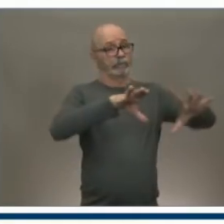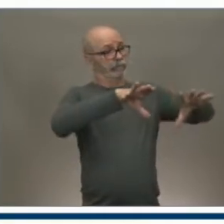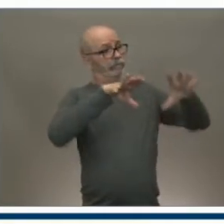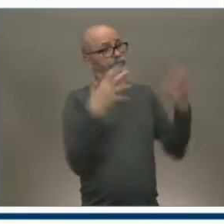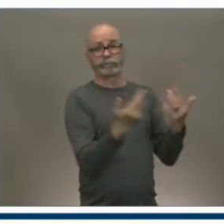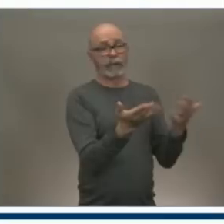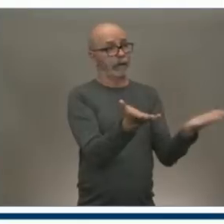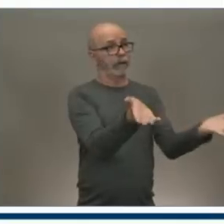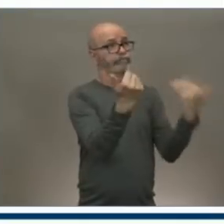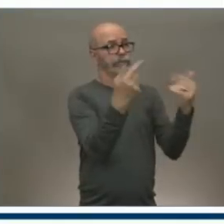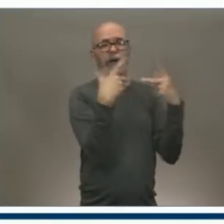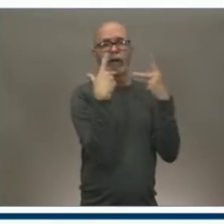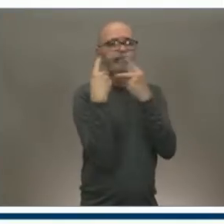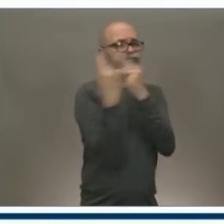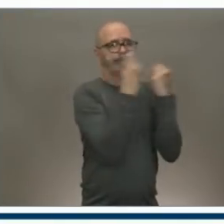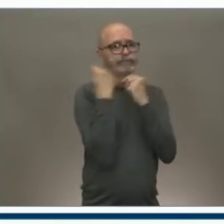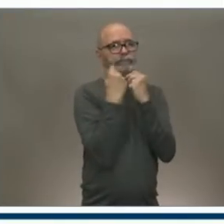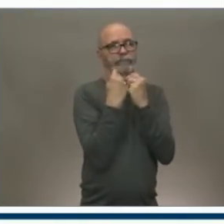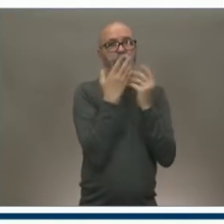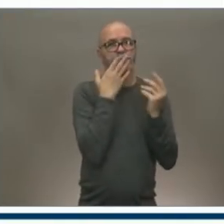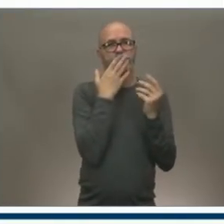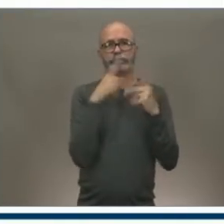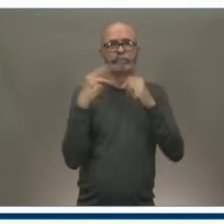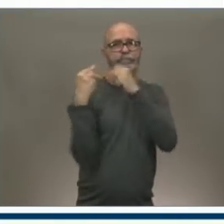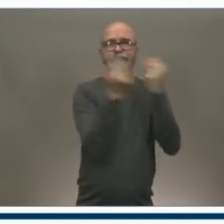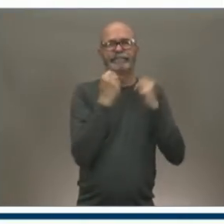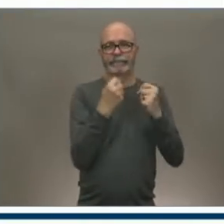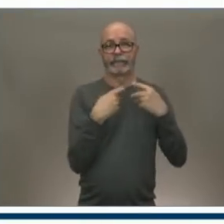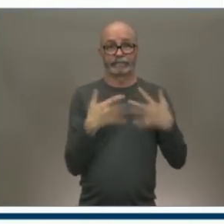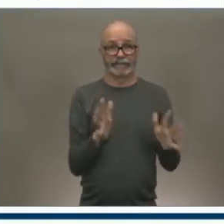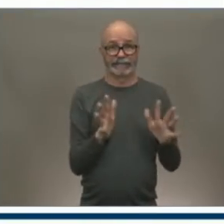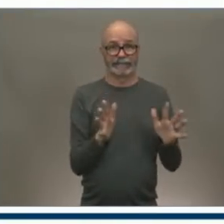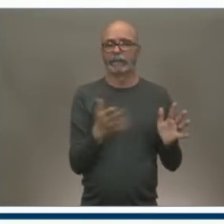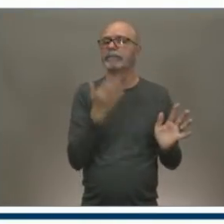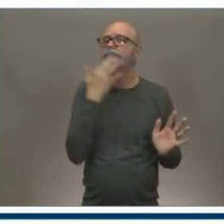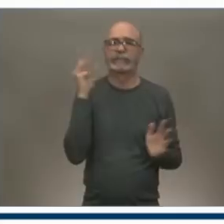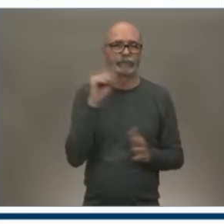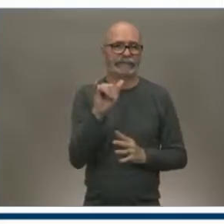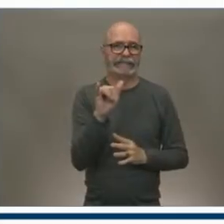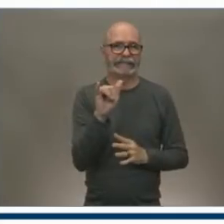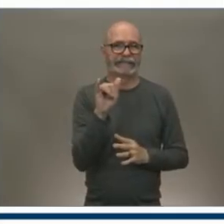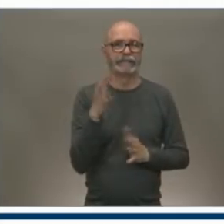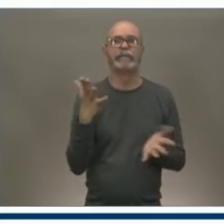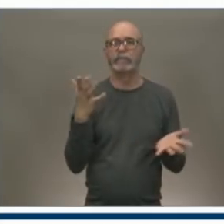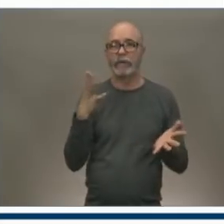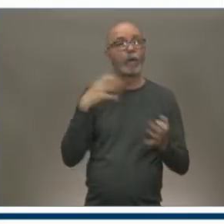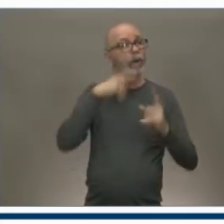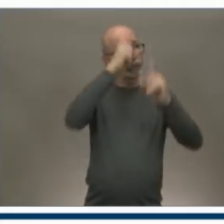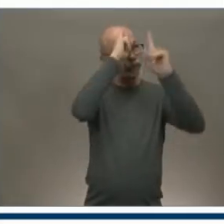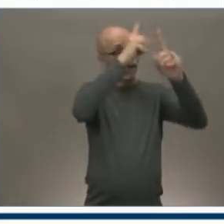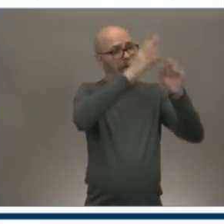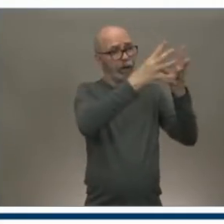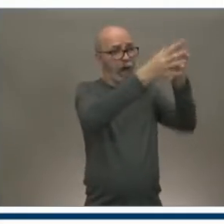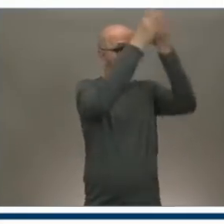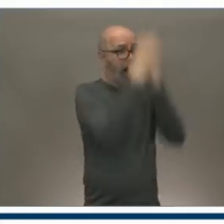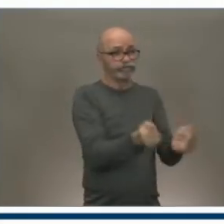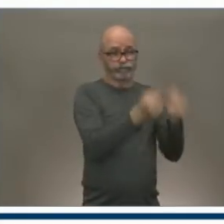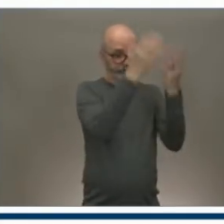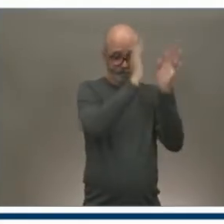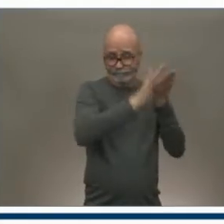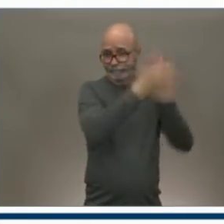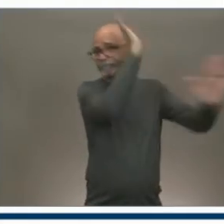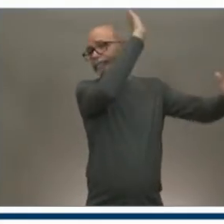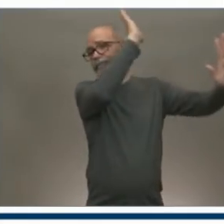possible, then the best approach to take to reach that goal is to stay focused as much as possible on